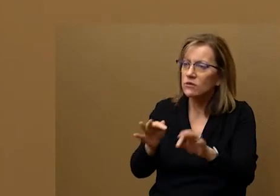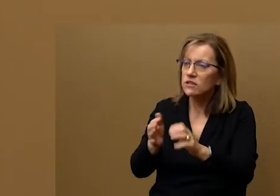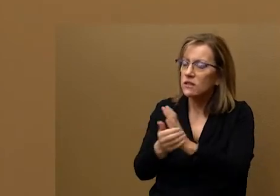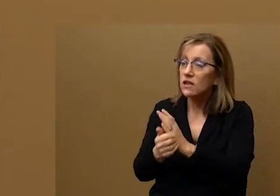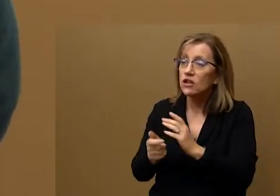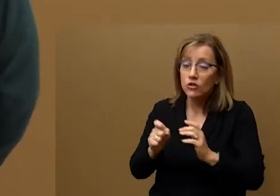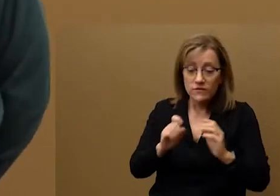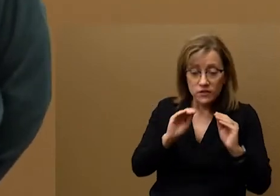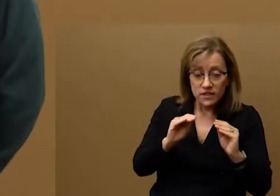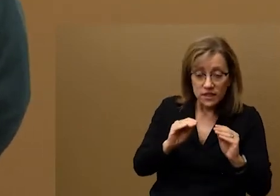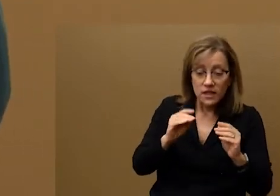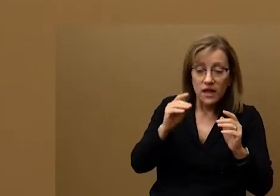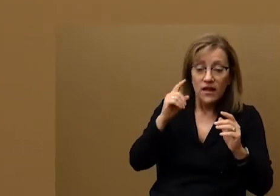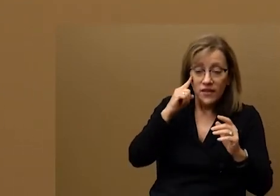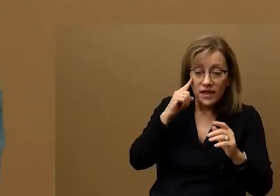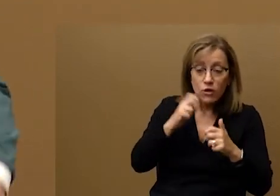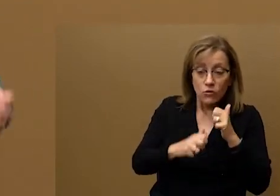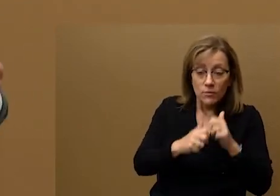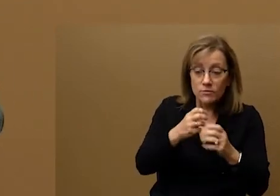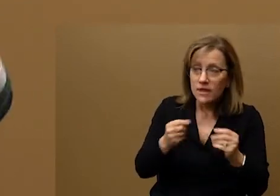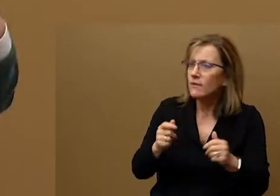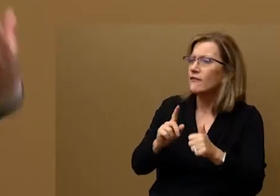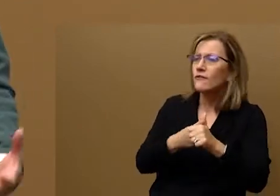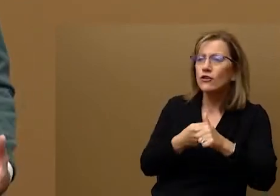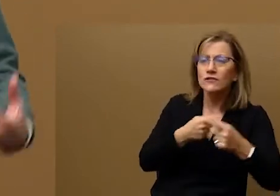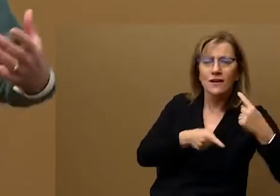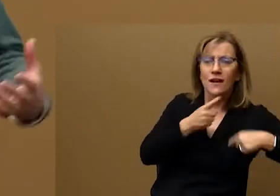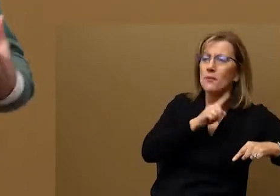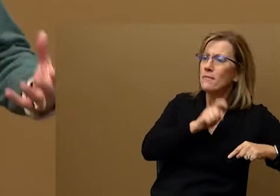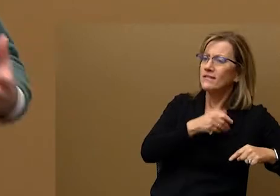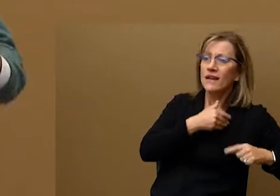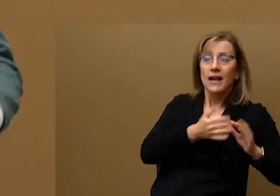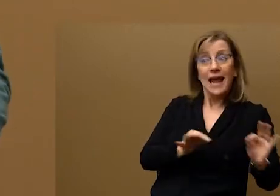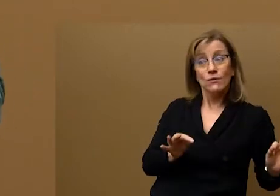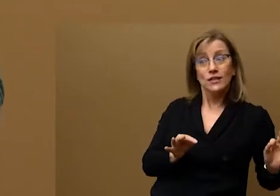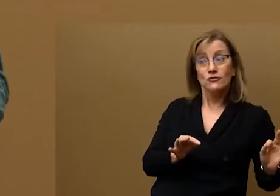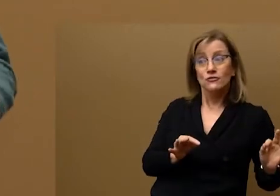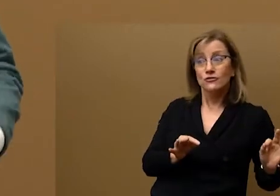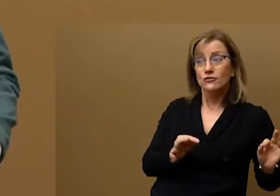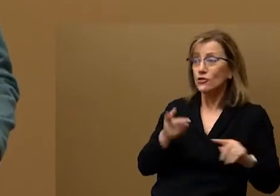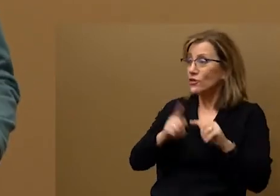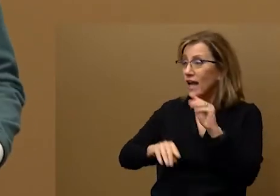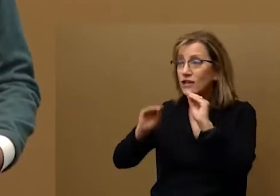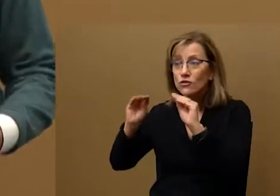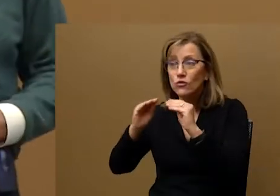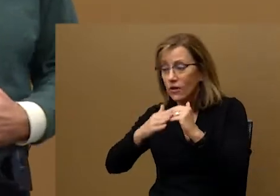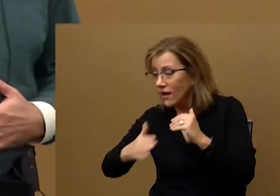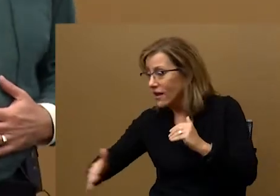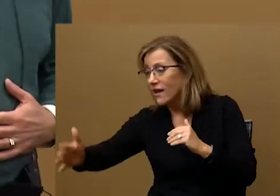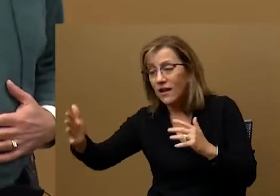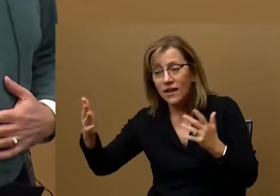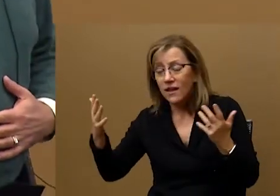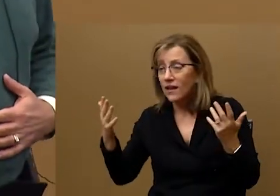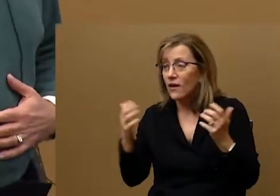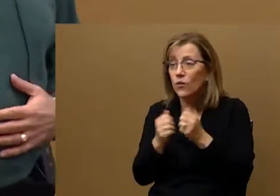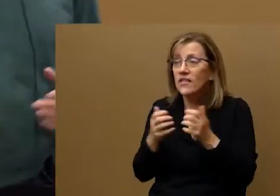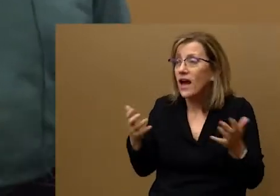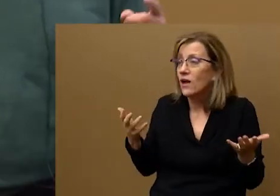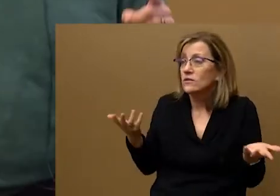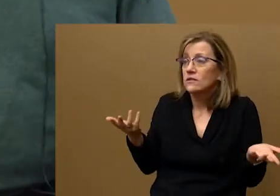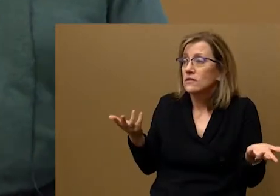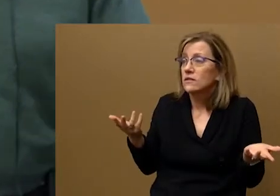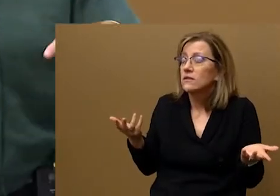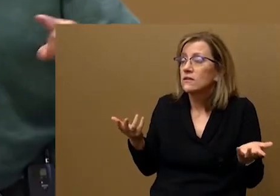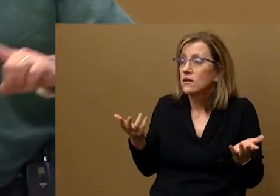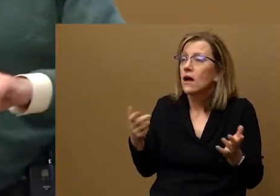think, the problem-solving skills, they have to have language. There's no way to do it without that. Can